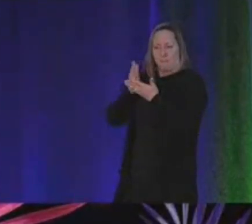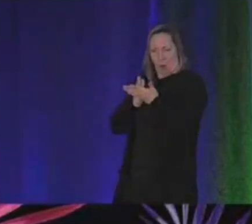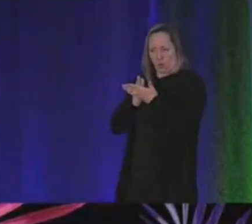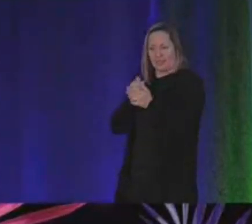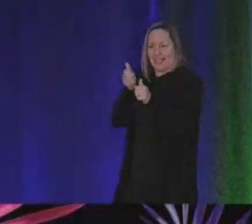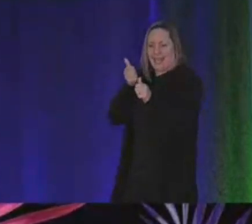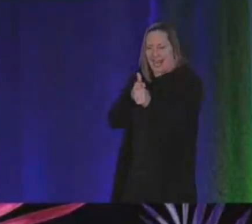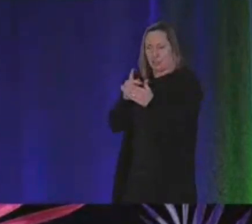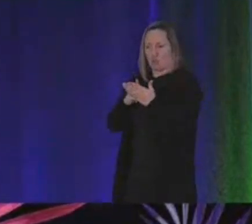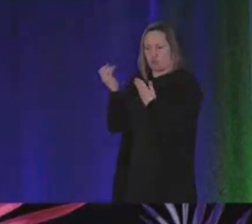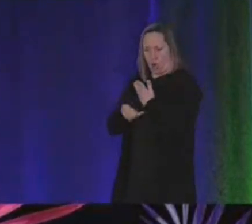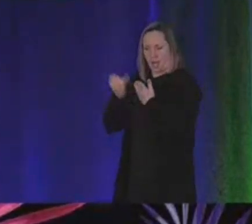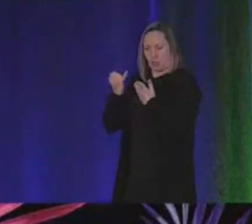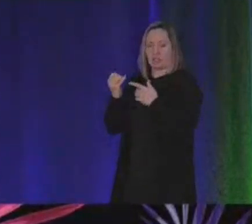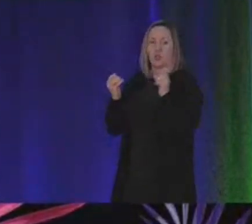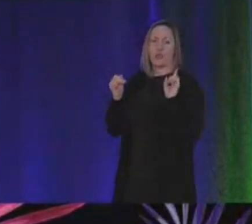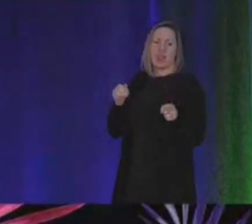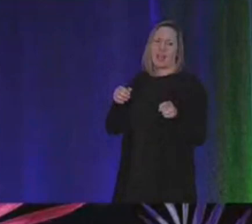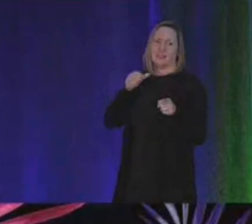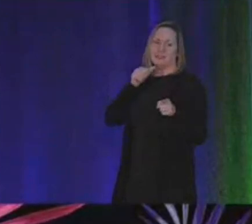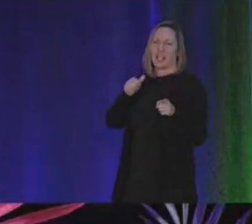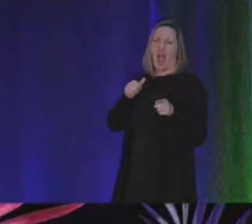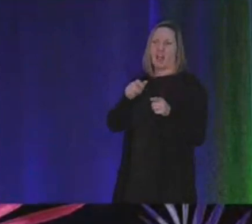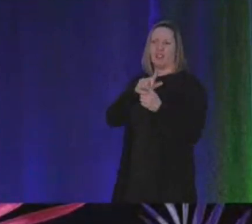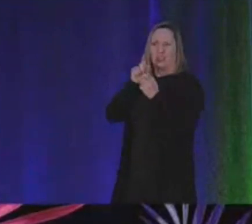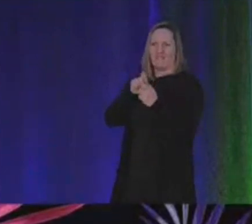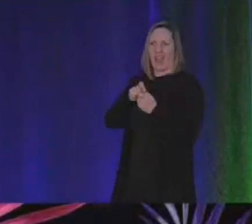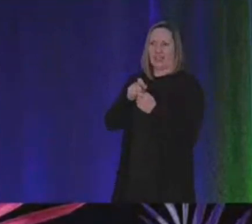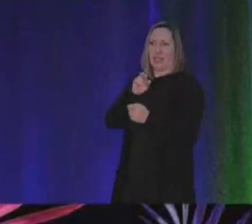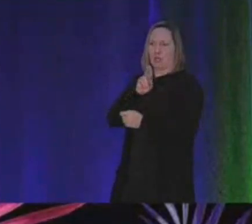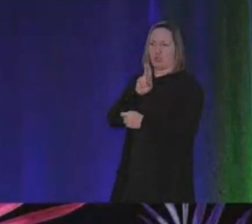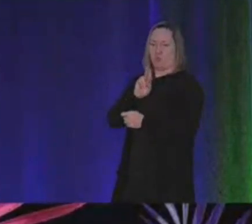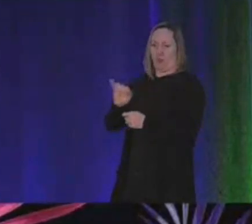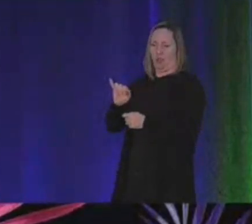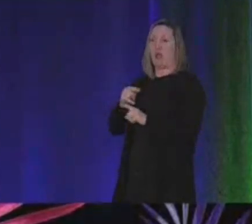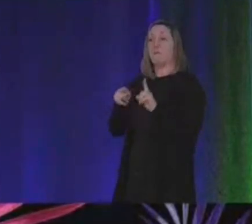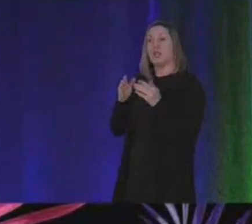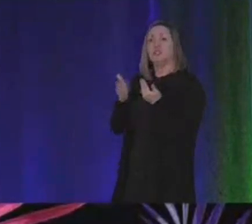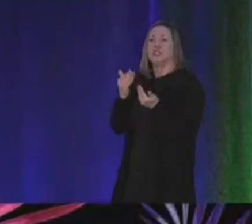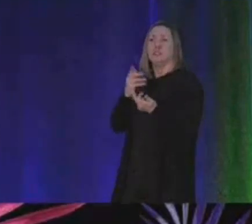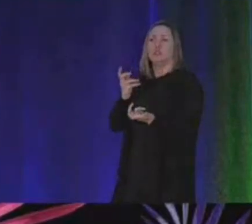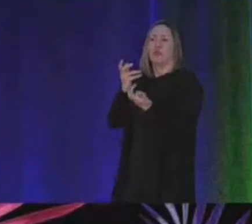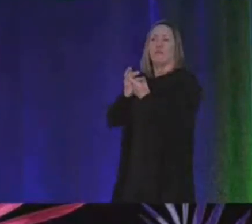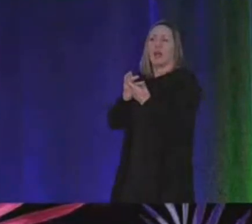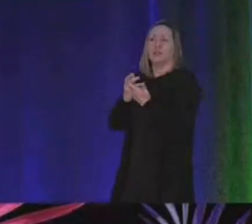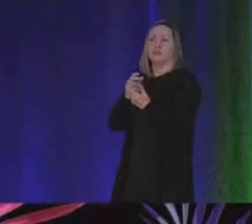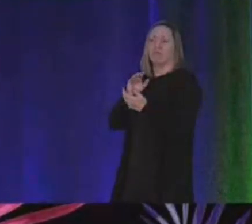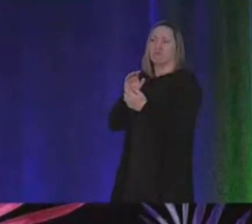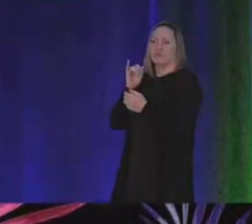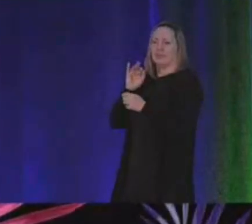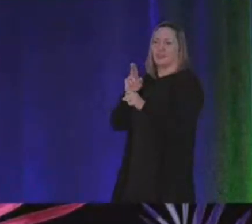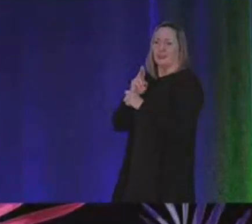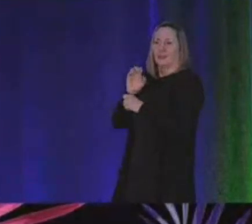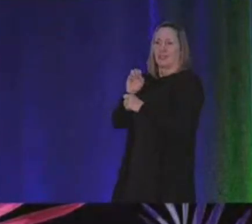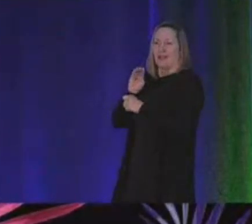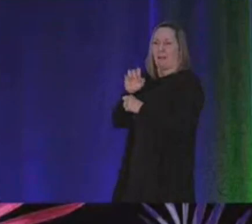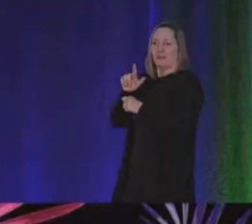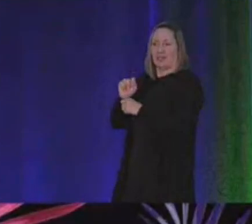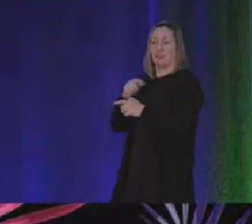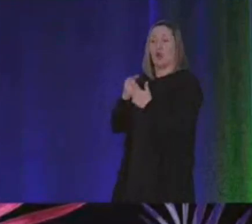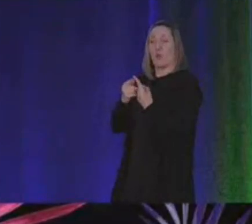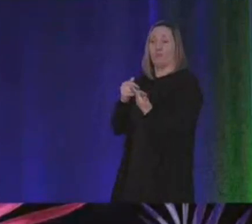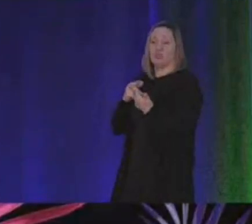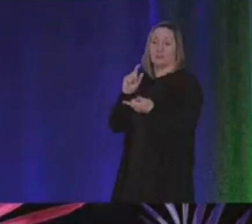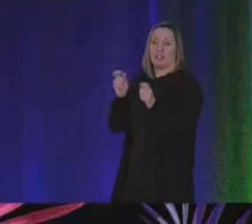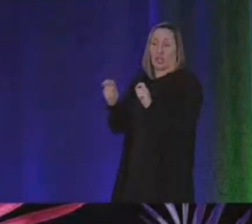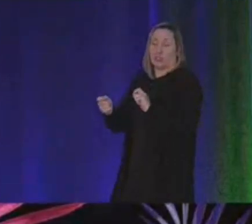project. So this is not predefined on this UI, but it's very easy to customize the filter in Omlet. So yeah, just just by changing